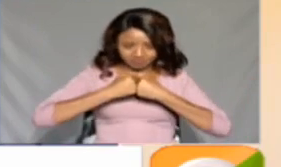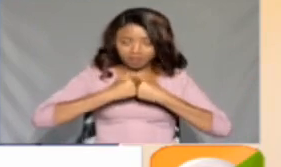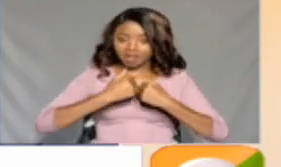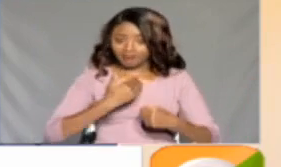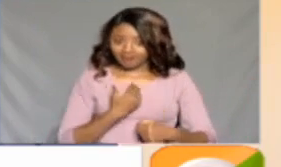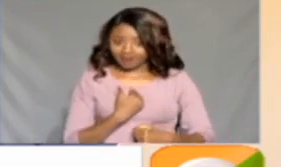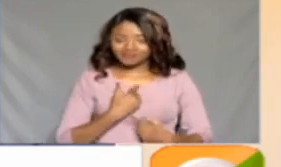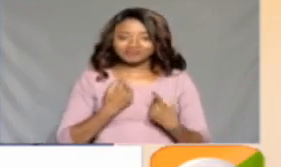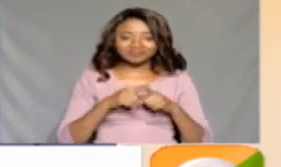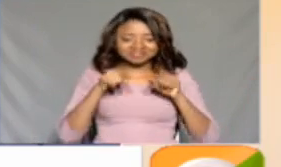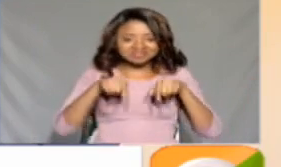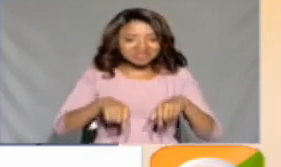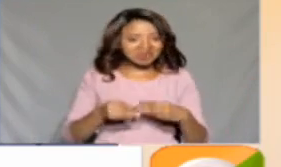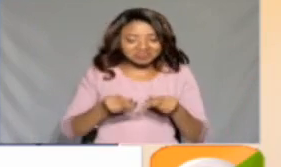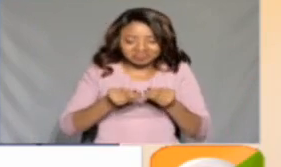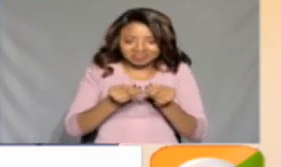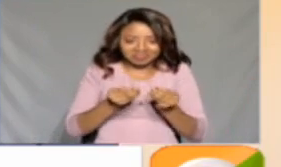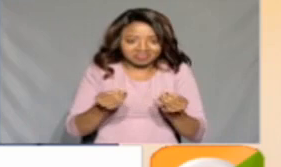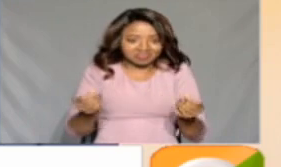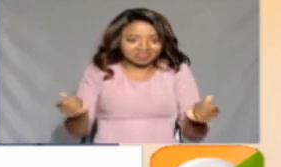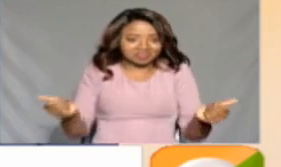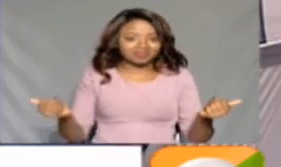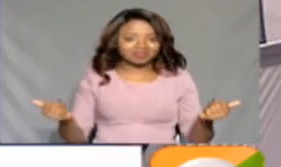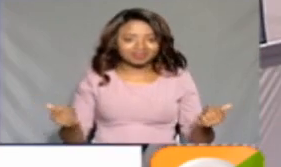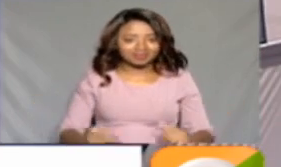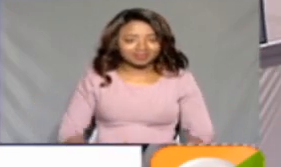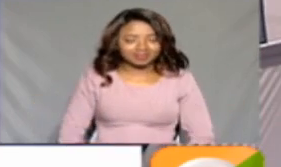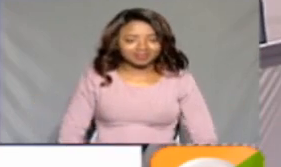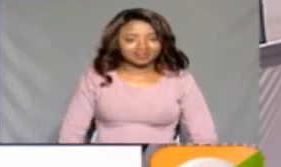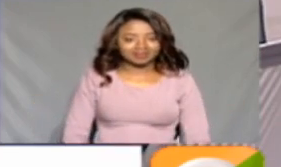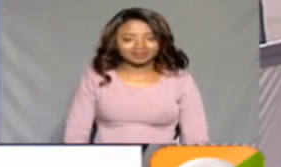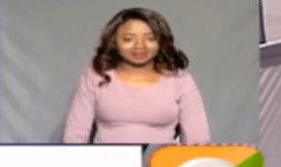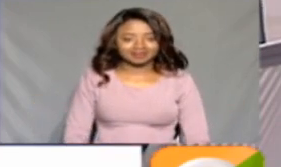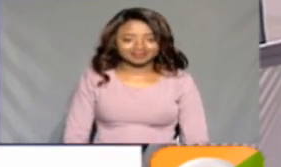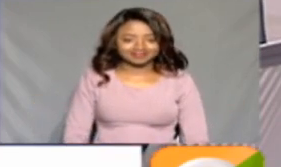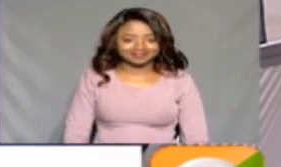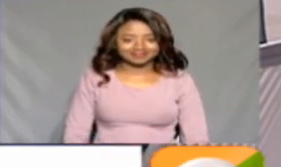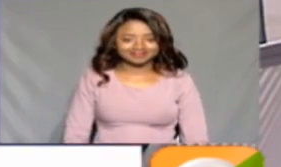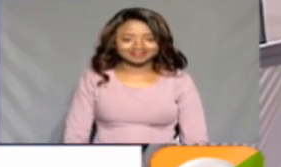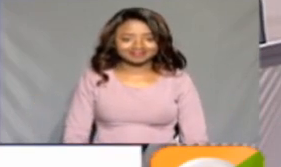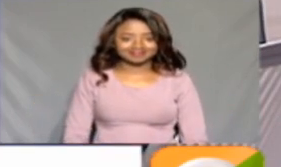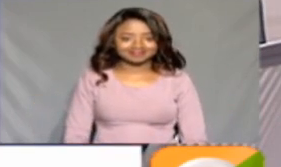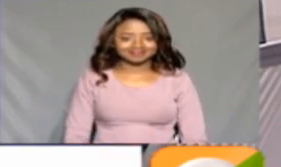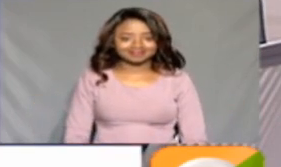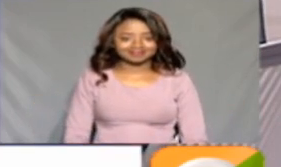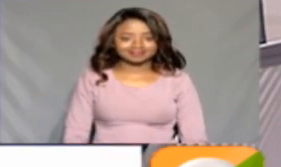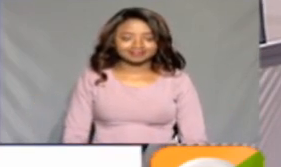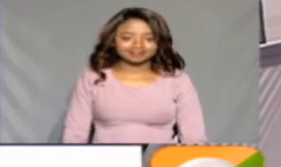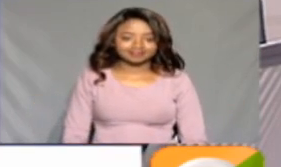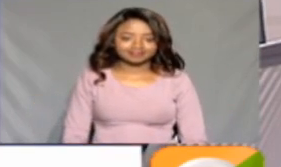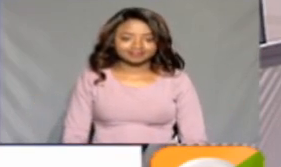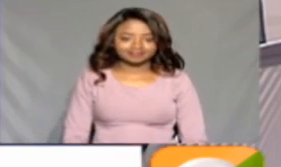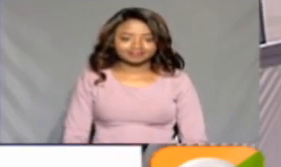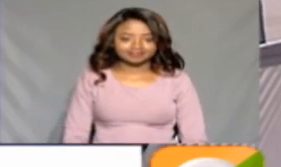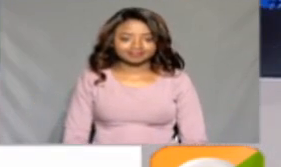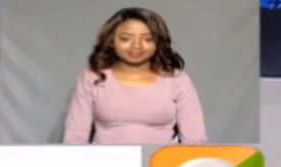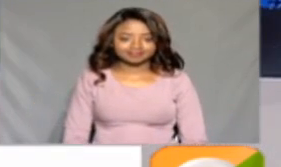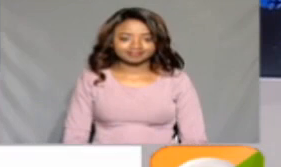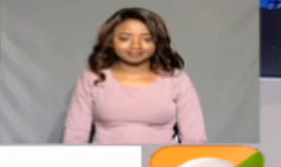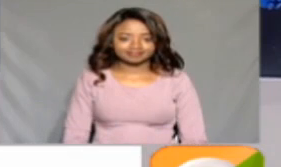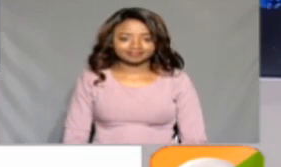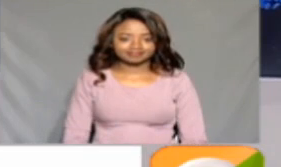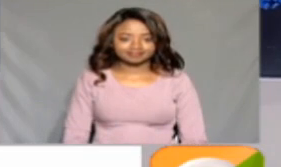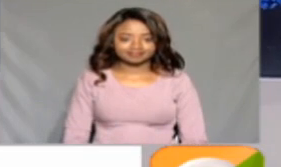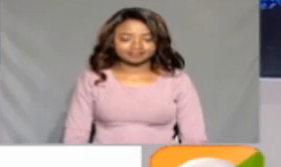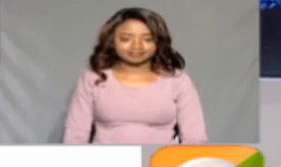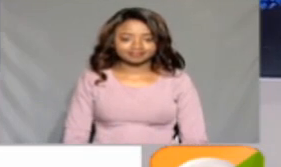elections, I would say that those are not there. And actually, some would see, and you've heard this before, people